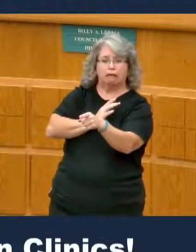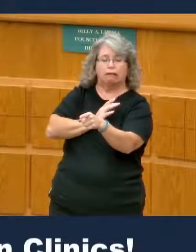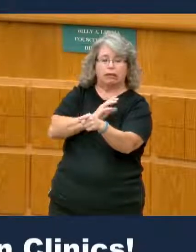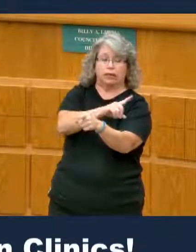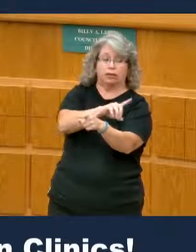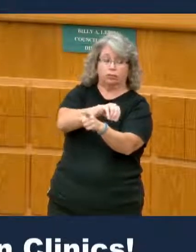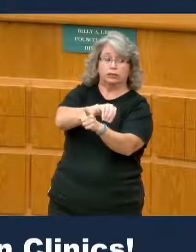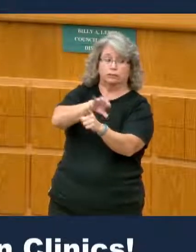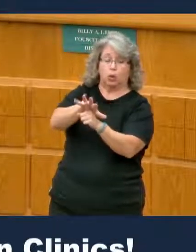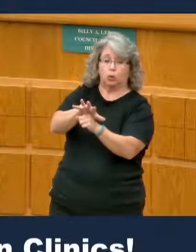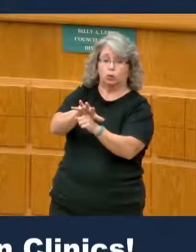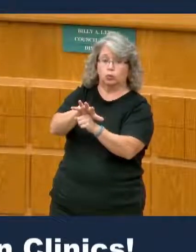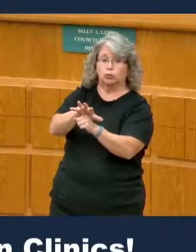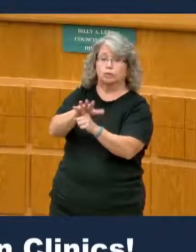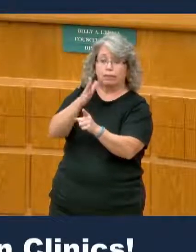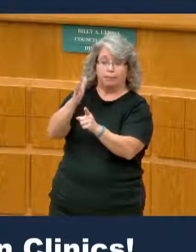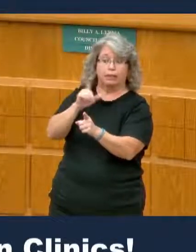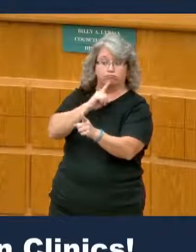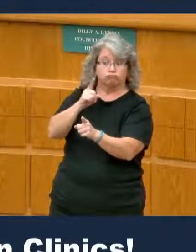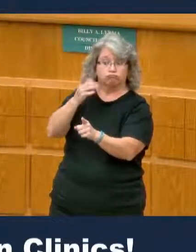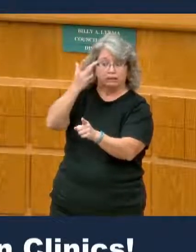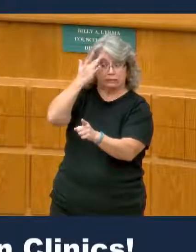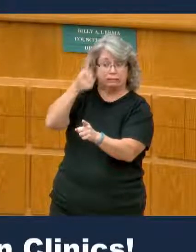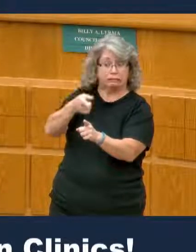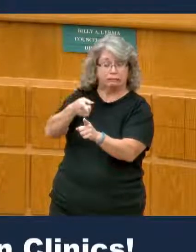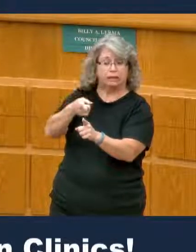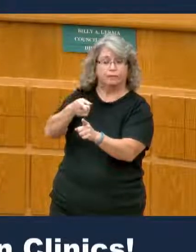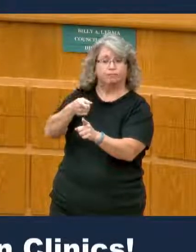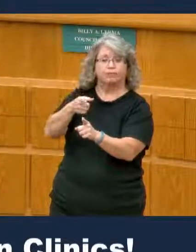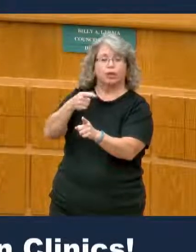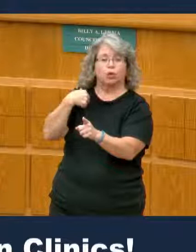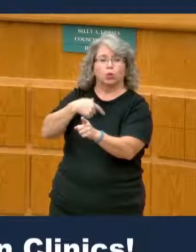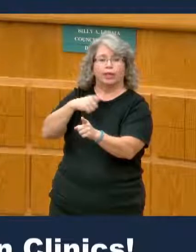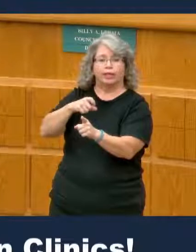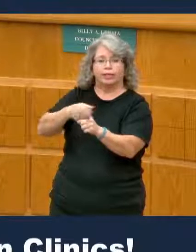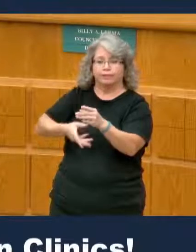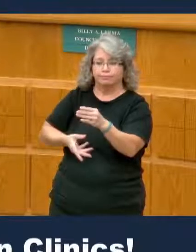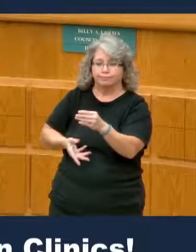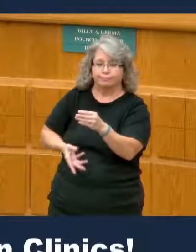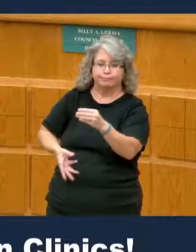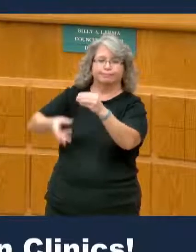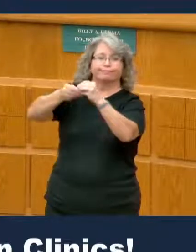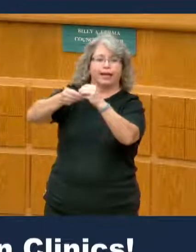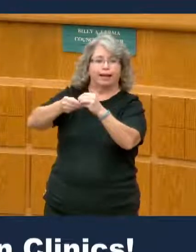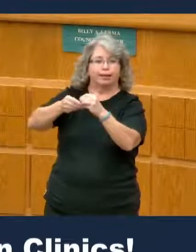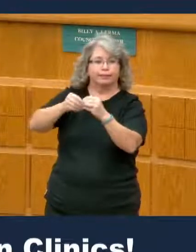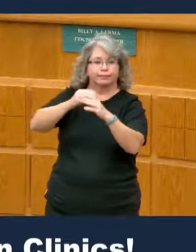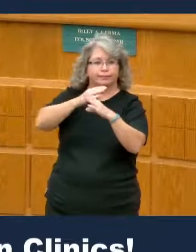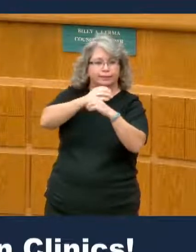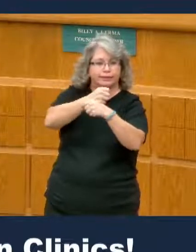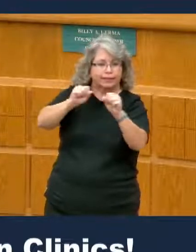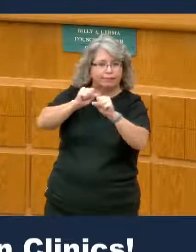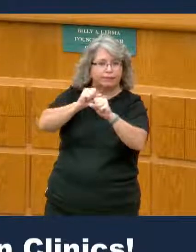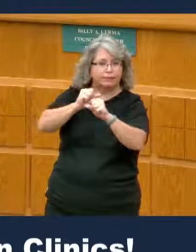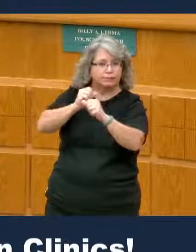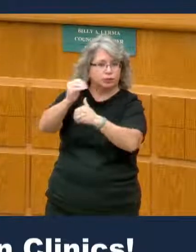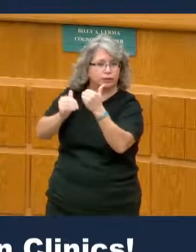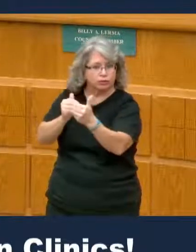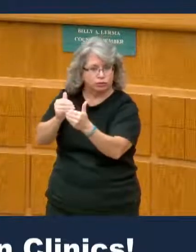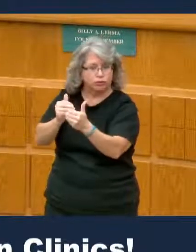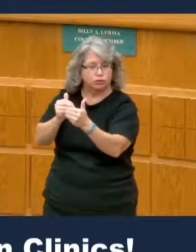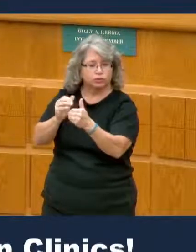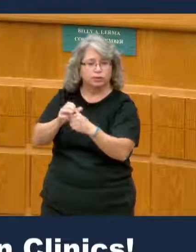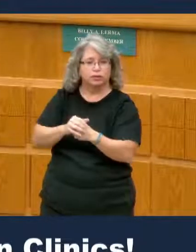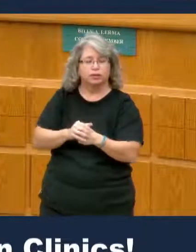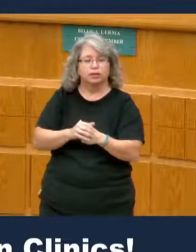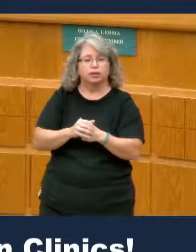to COVID-19, they may have the virus, we need to take all these precautions. The other thing is do not go into